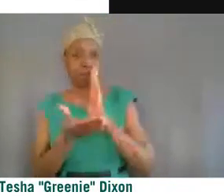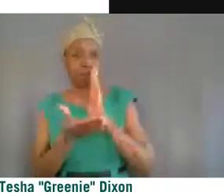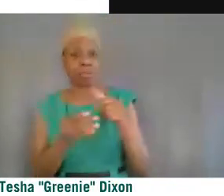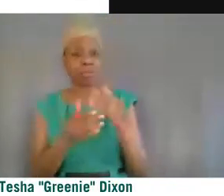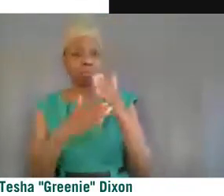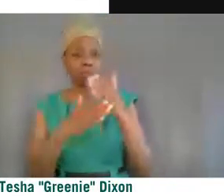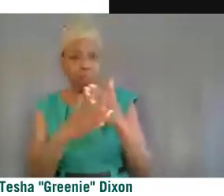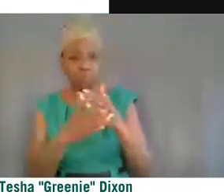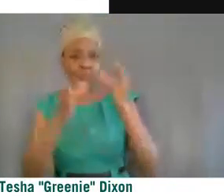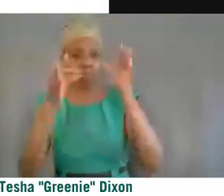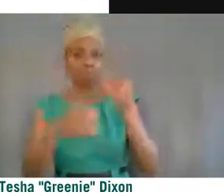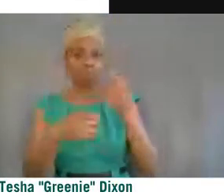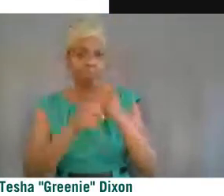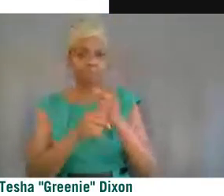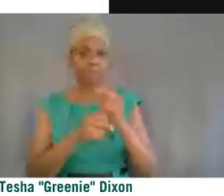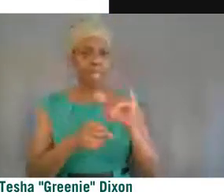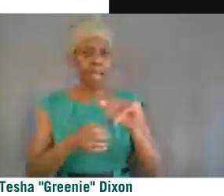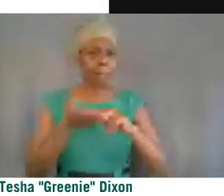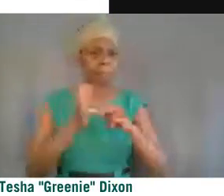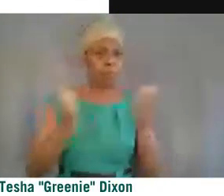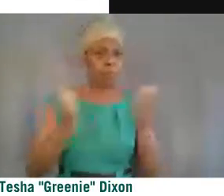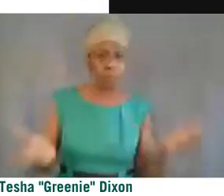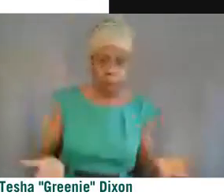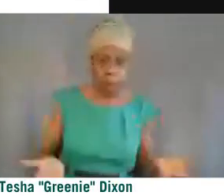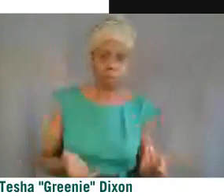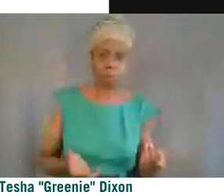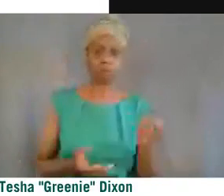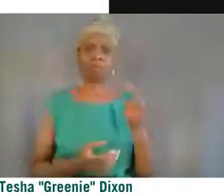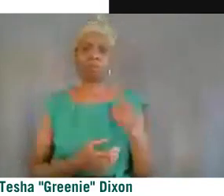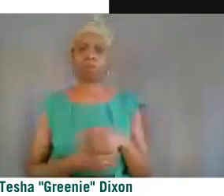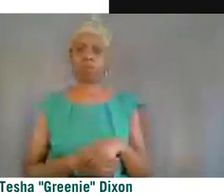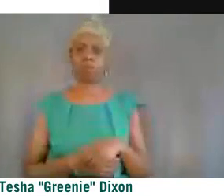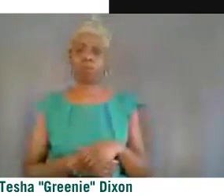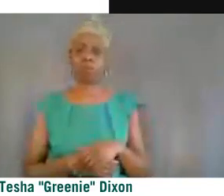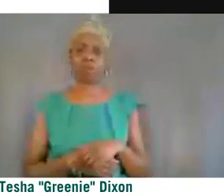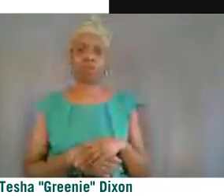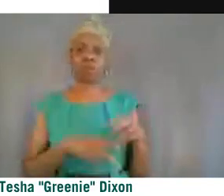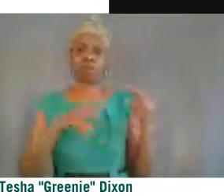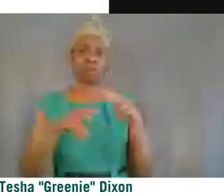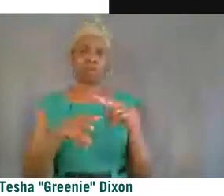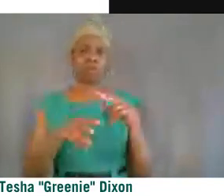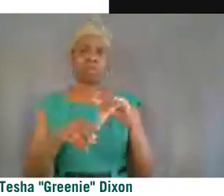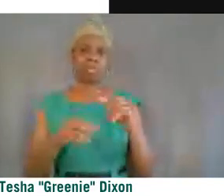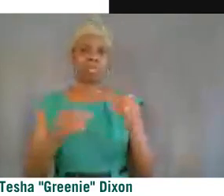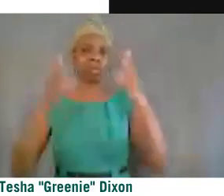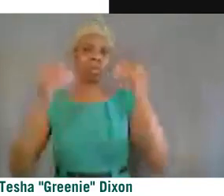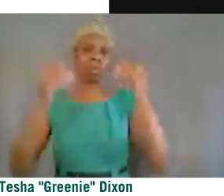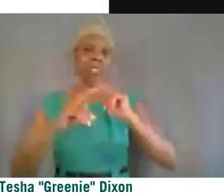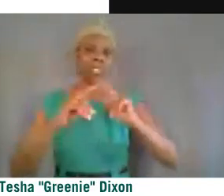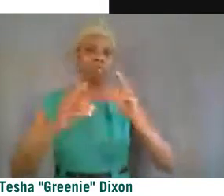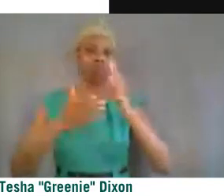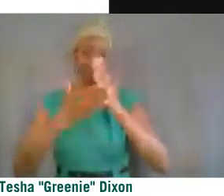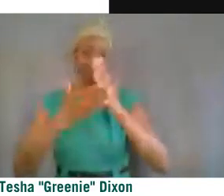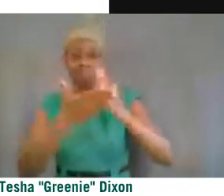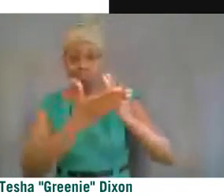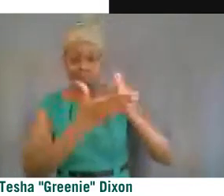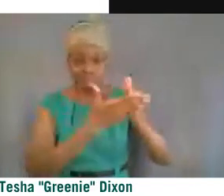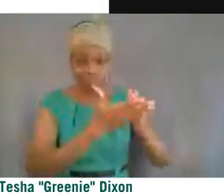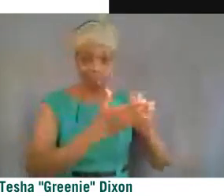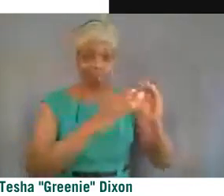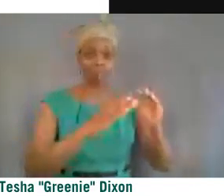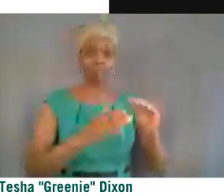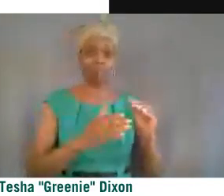decision-making and what that even means. Because I think once you saw that ICF framework, you saw that there were so many different components